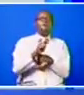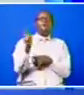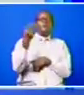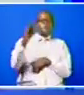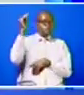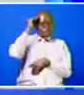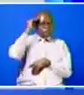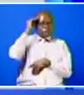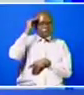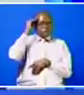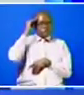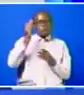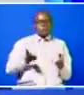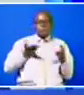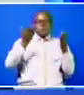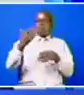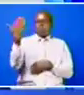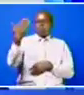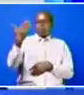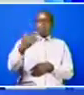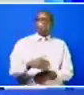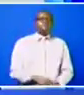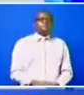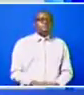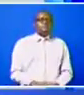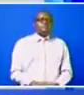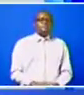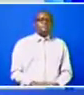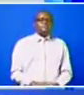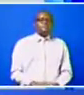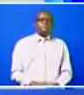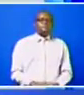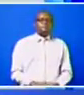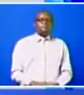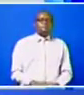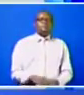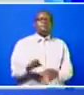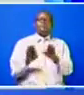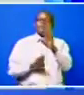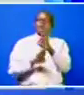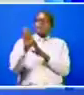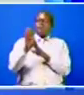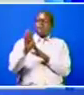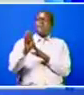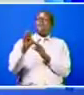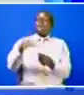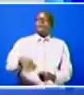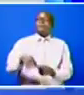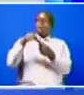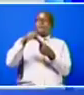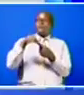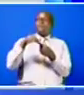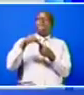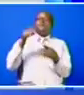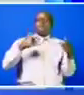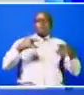Education, Kevin Desai, delivered the keynote speech. The development of these key priority areas as far as the Big